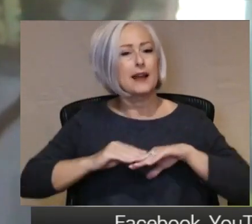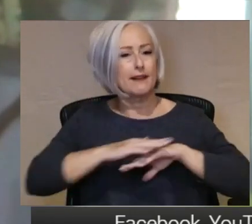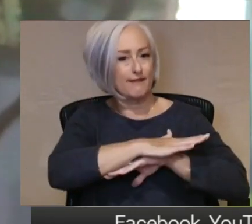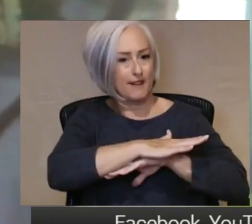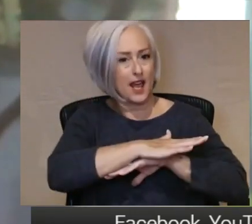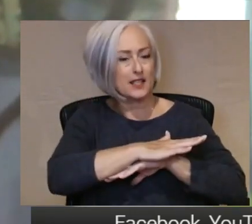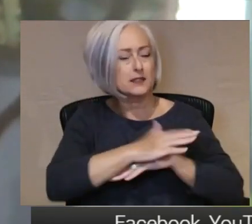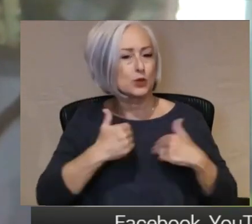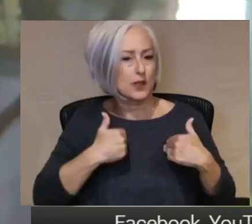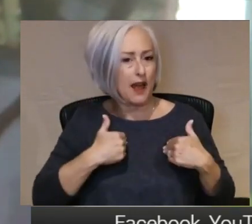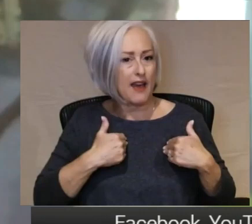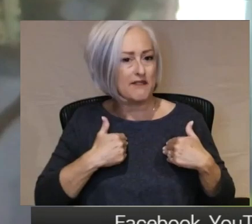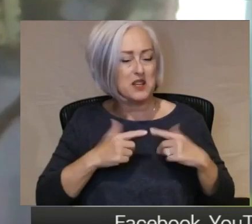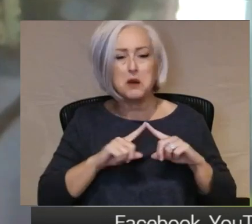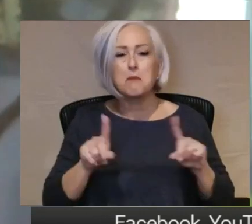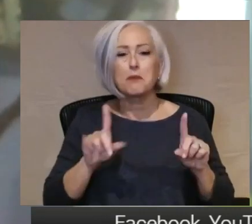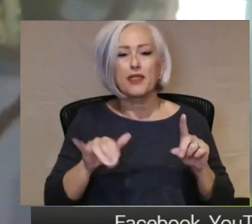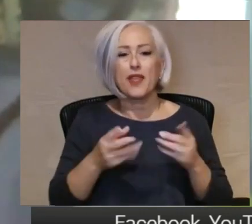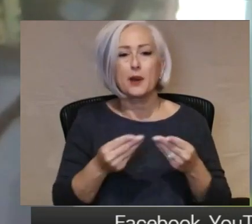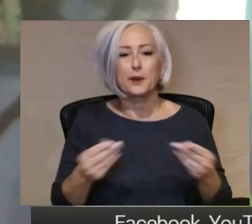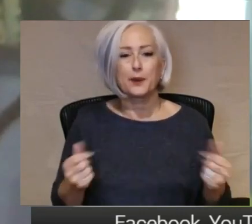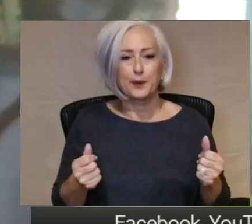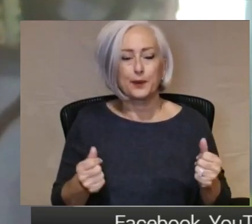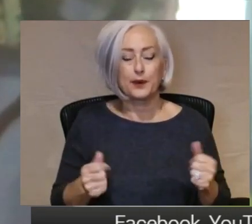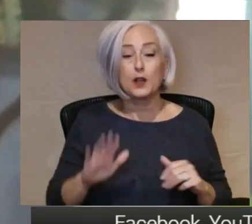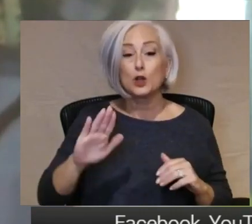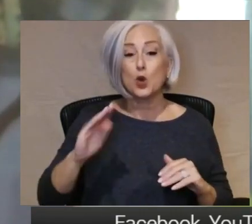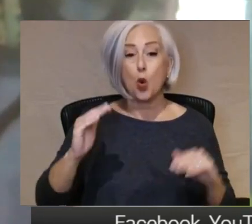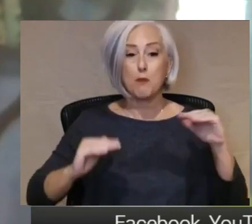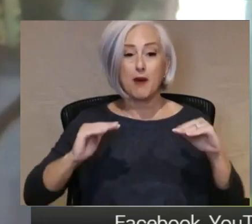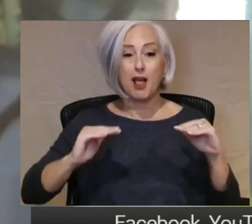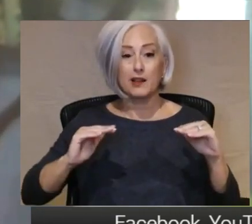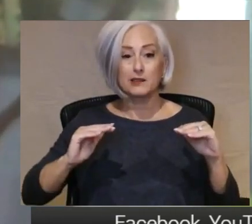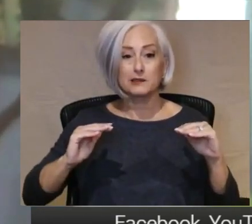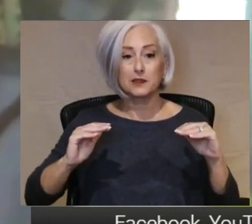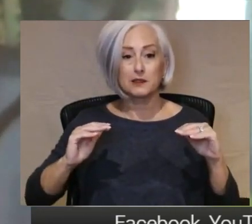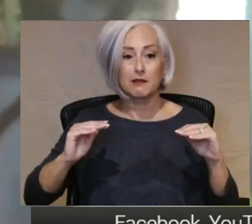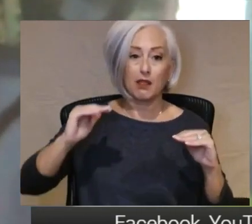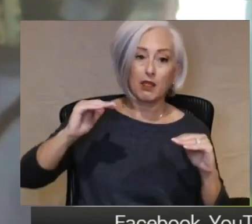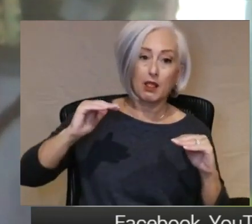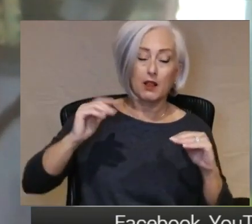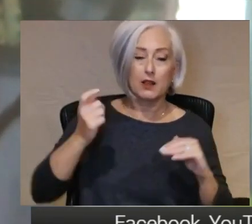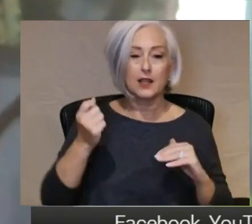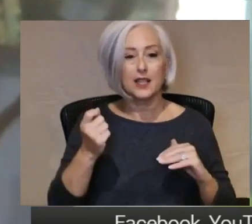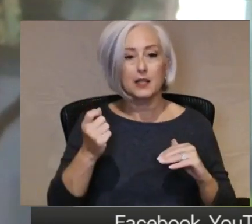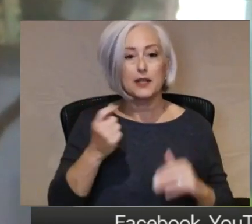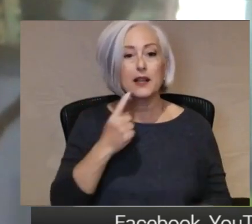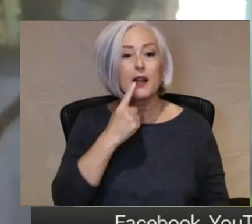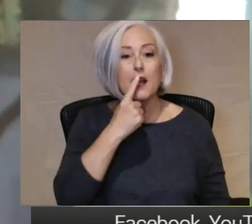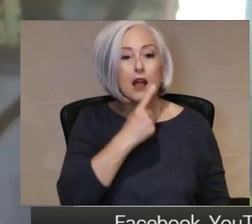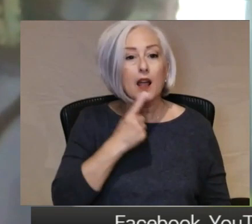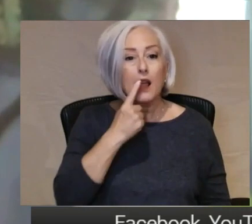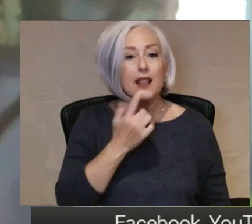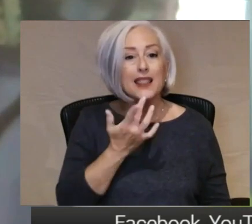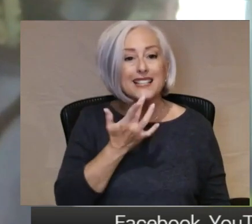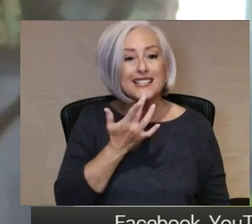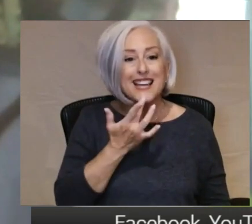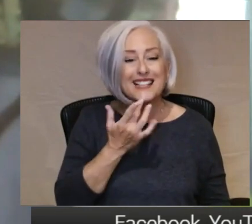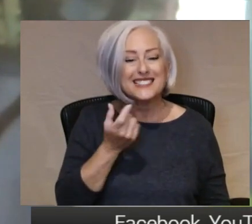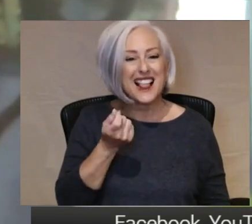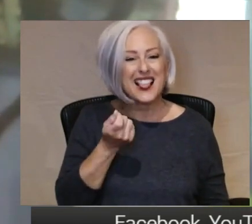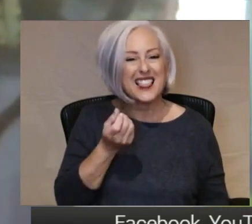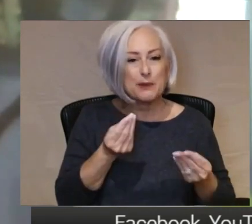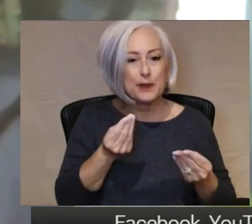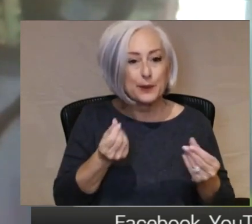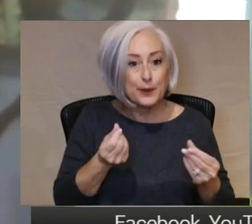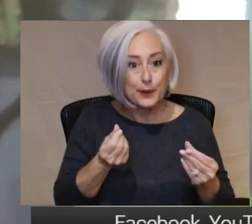away. Your balance is off a little bit. You lose your taste in your mouth. And of course, when I say I can't taste that, everybody's going,